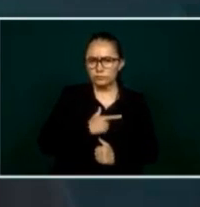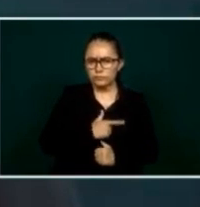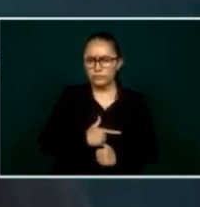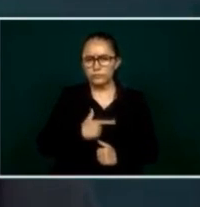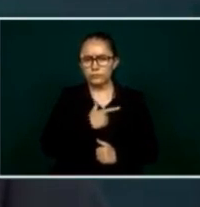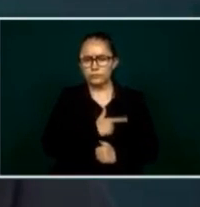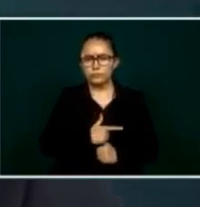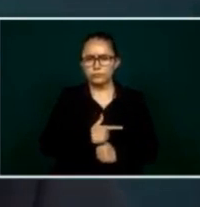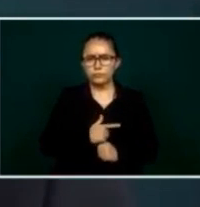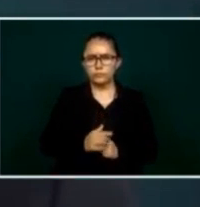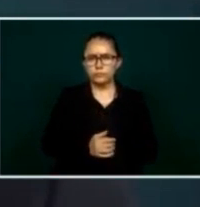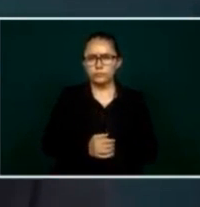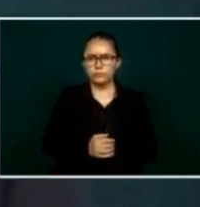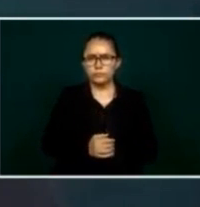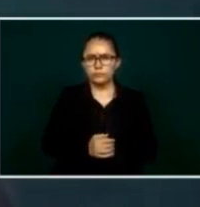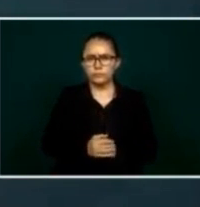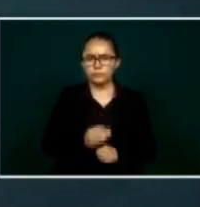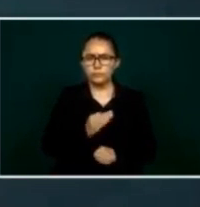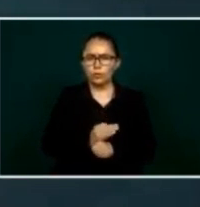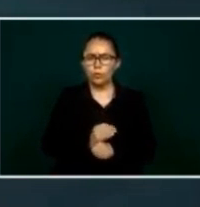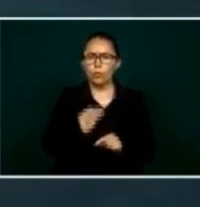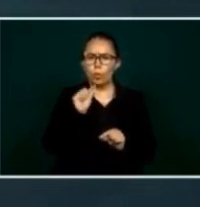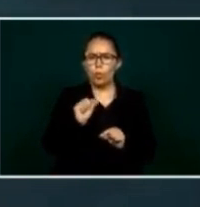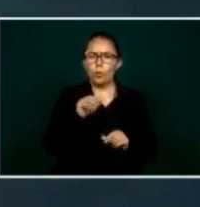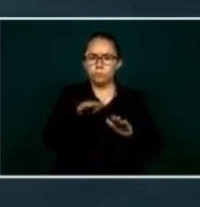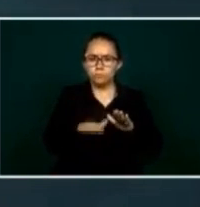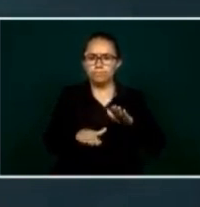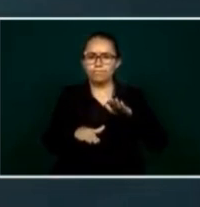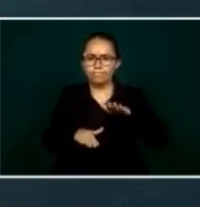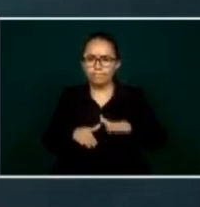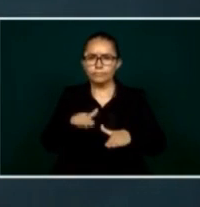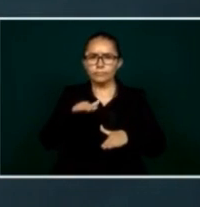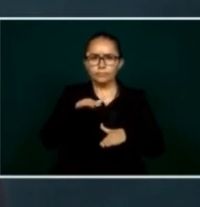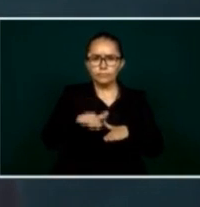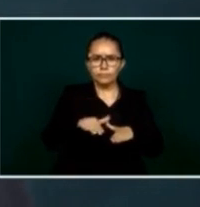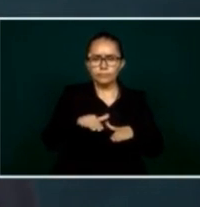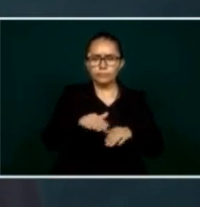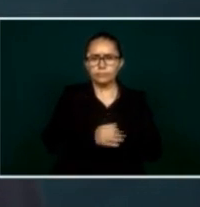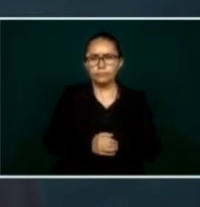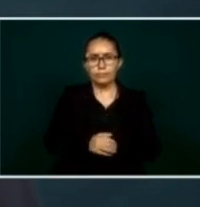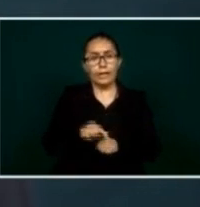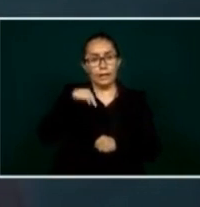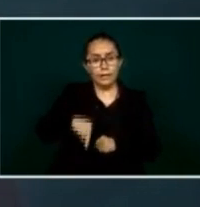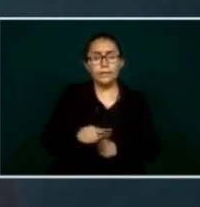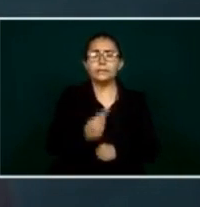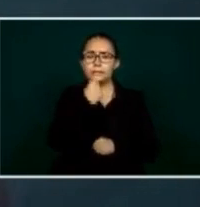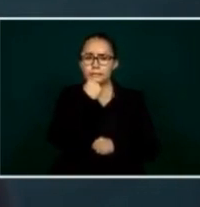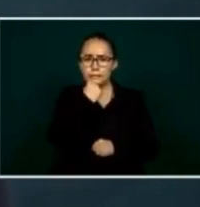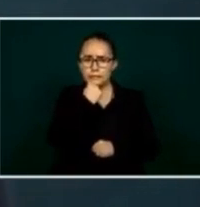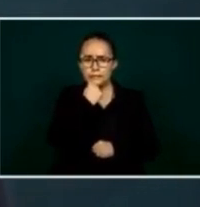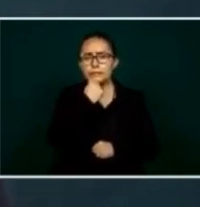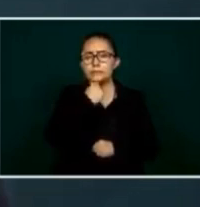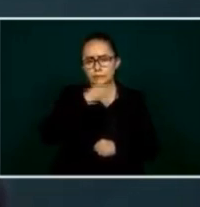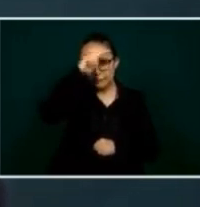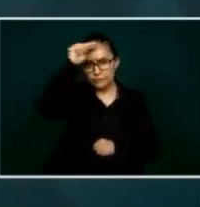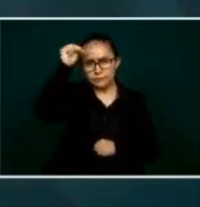we're very happy to be advancing in the case of Nayarit